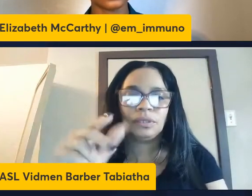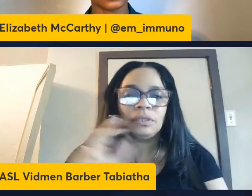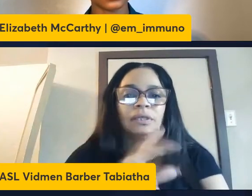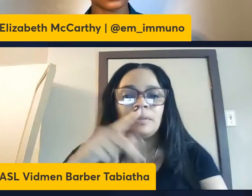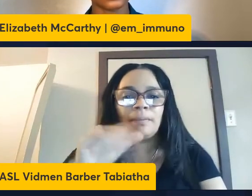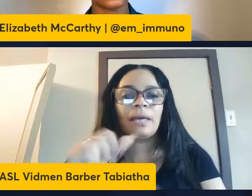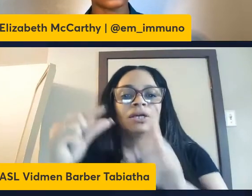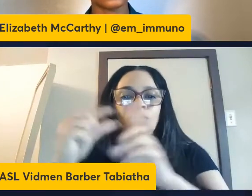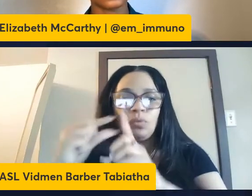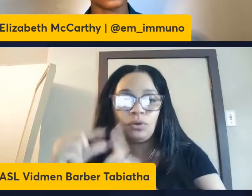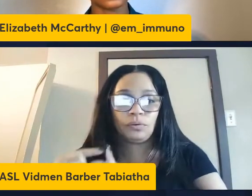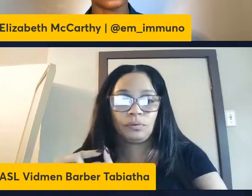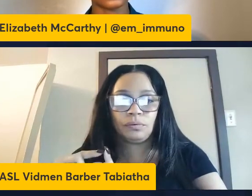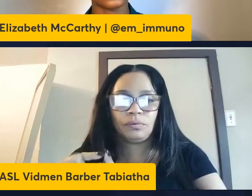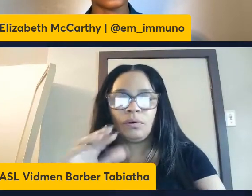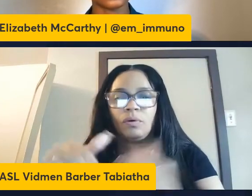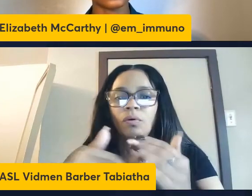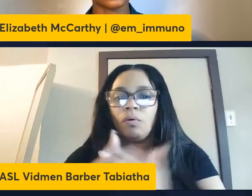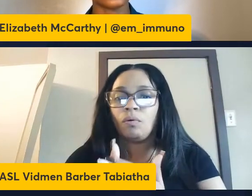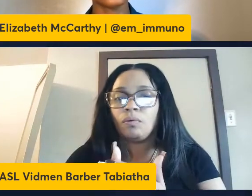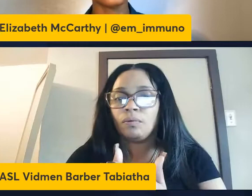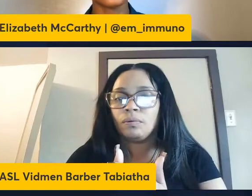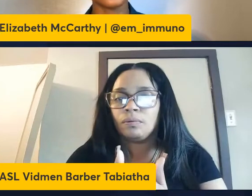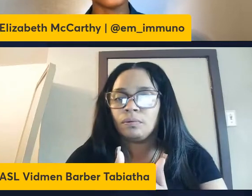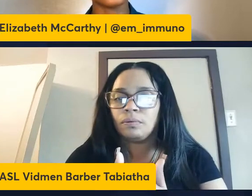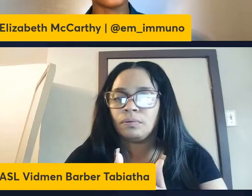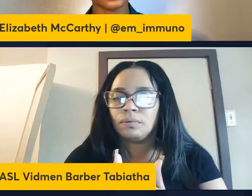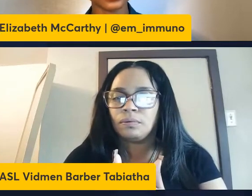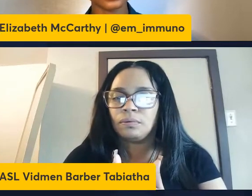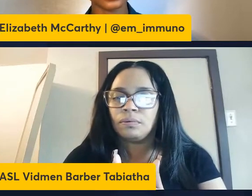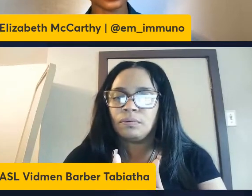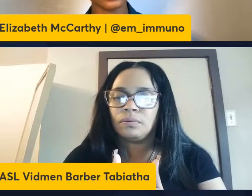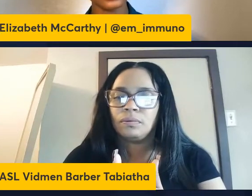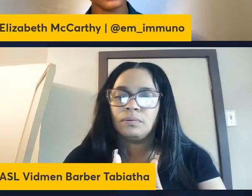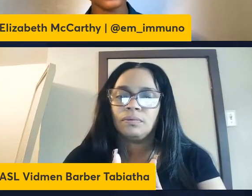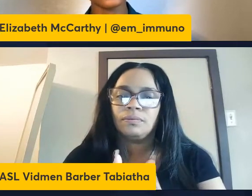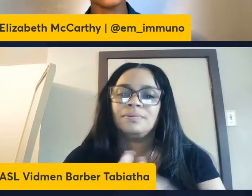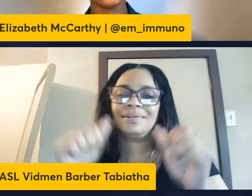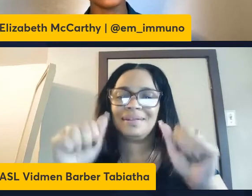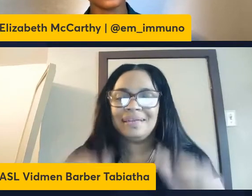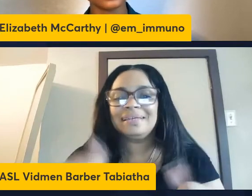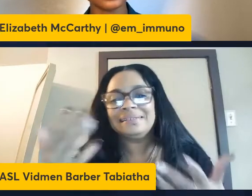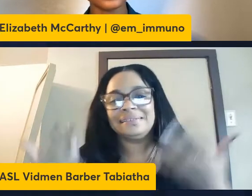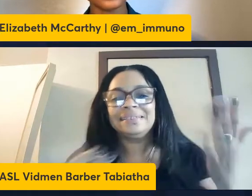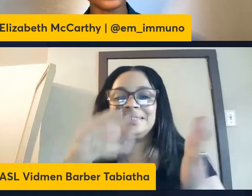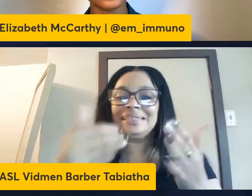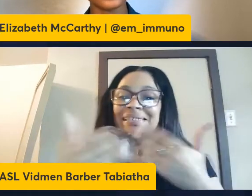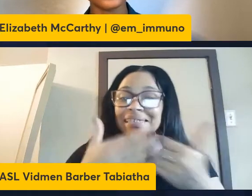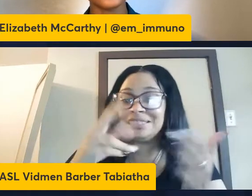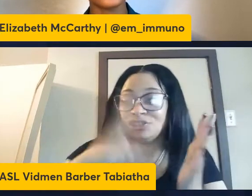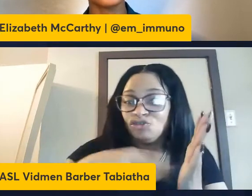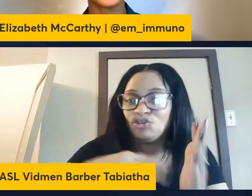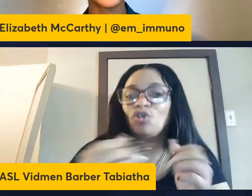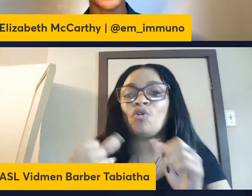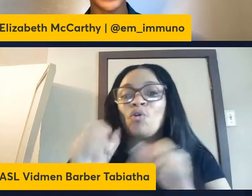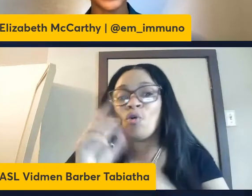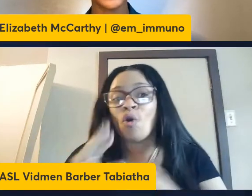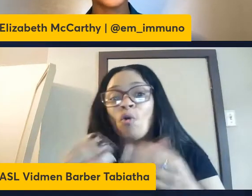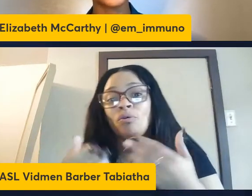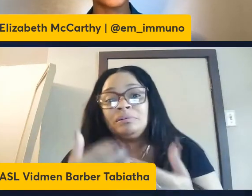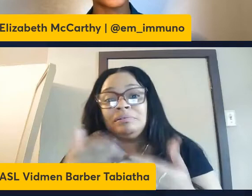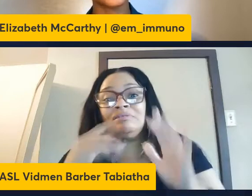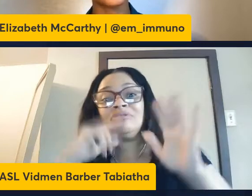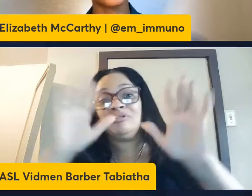work. They all have documentation. Documentation can be, kind of easy to read or sometimes really painful to read,